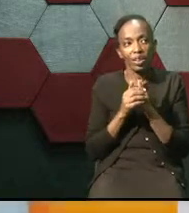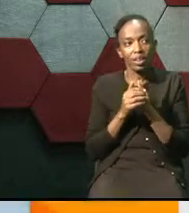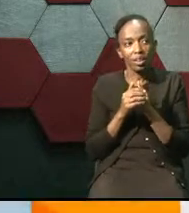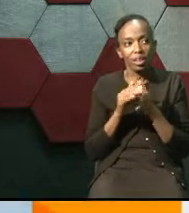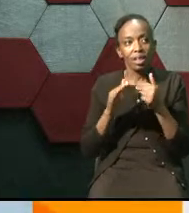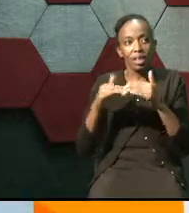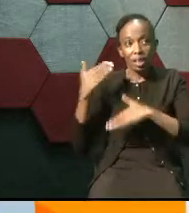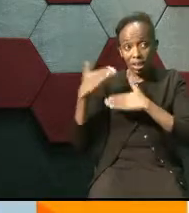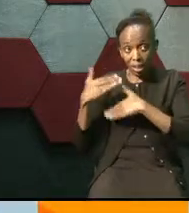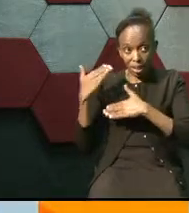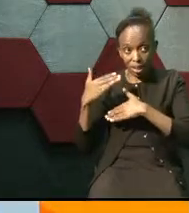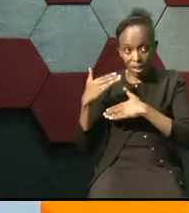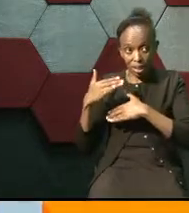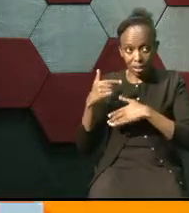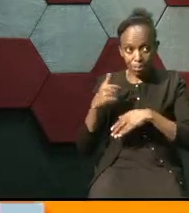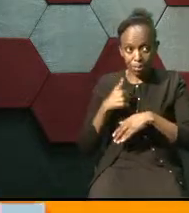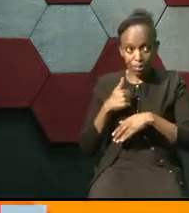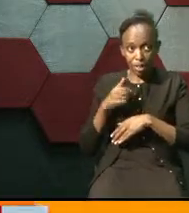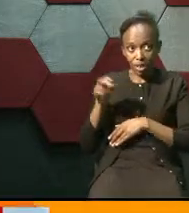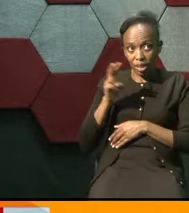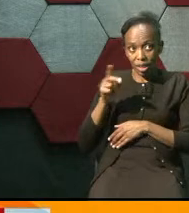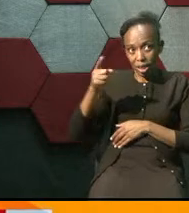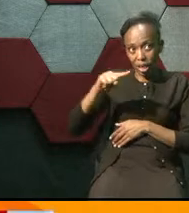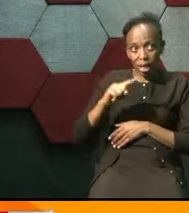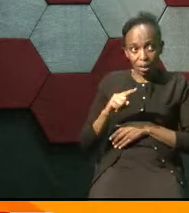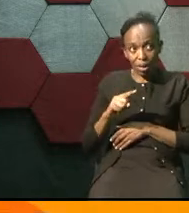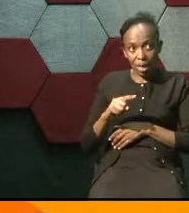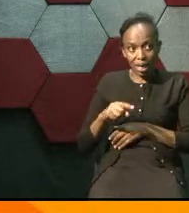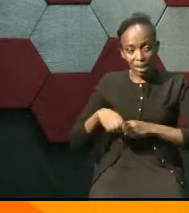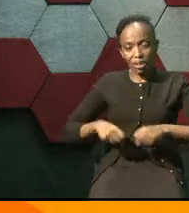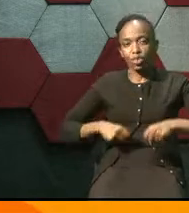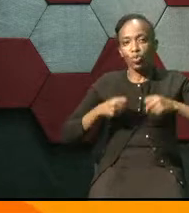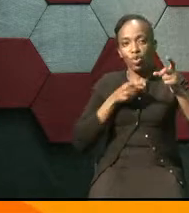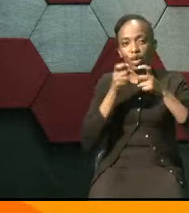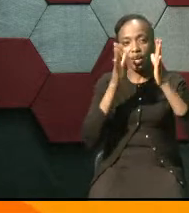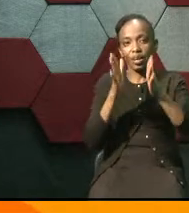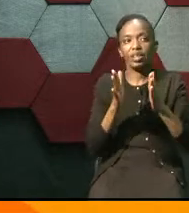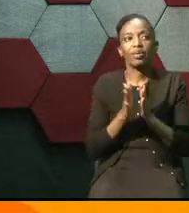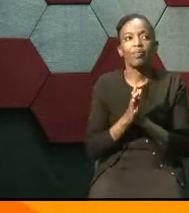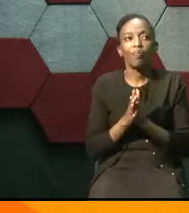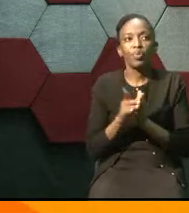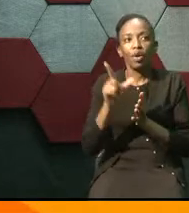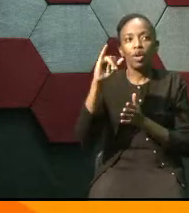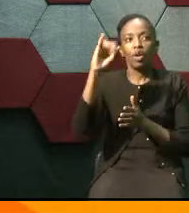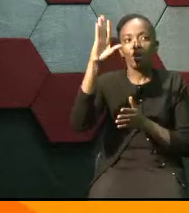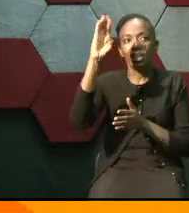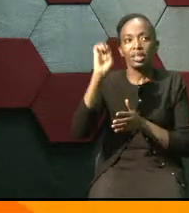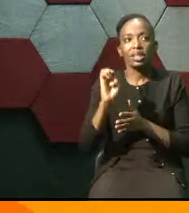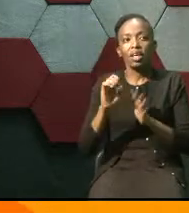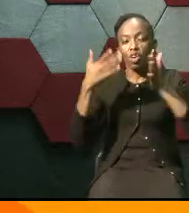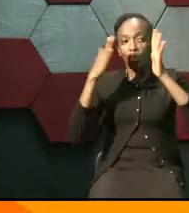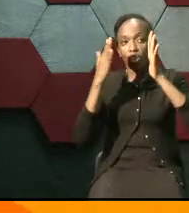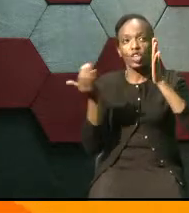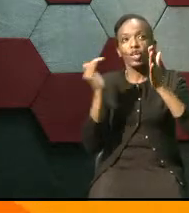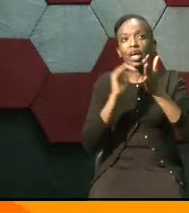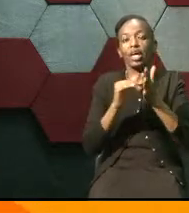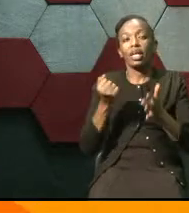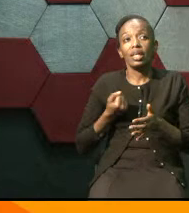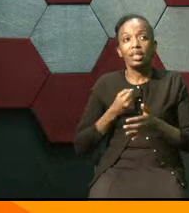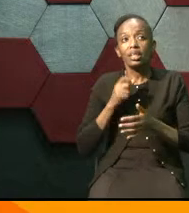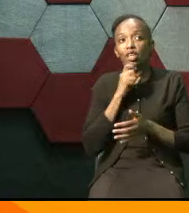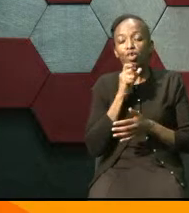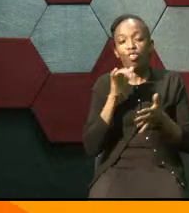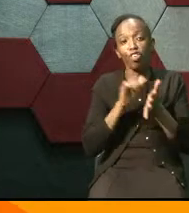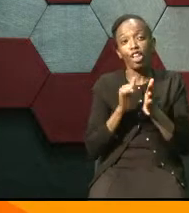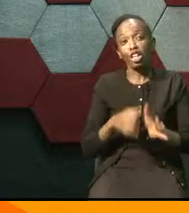next to her, next to me, you will be seeing our executive director, Lois Kinyanjui. Congratulations again, ladies and gentlemen, for